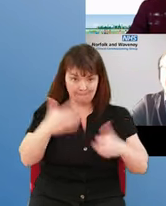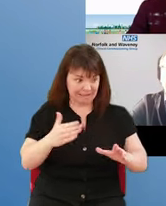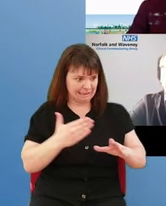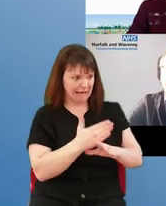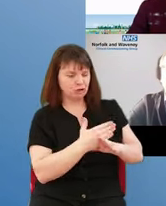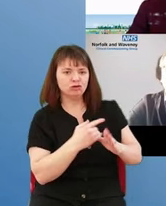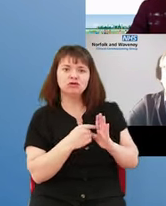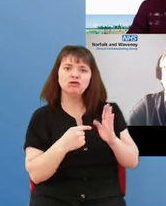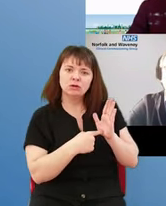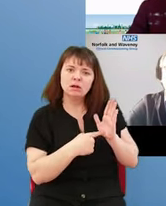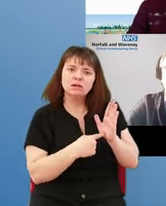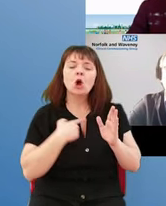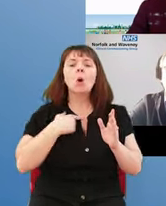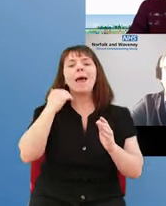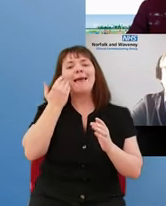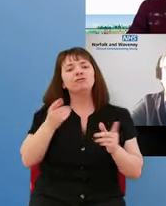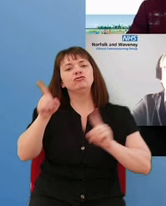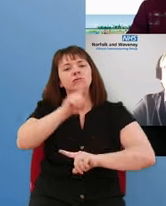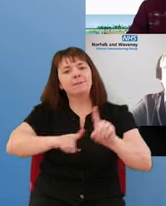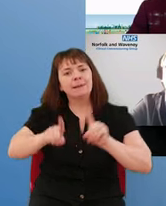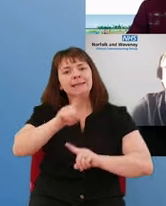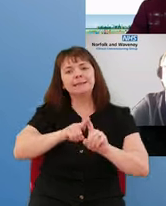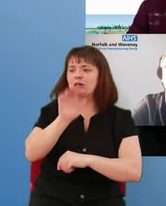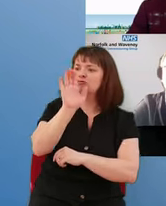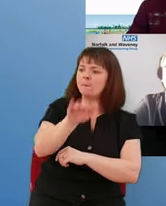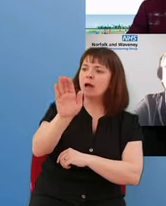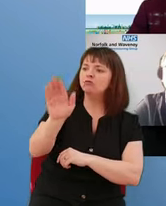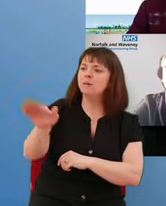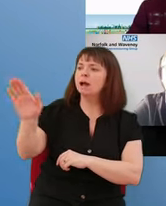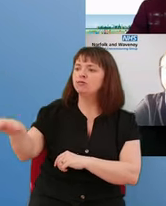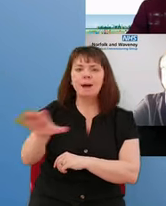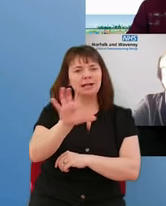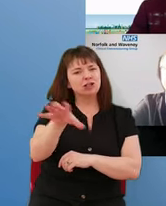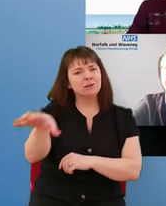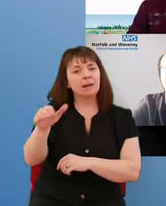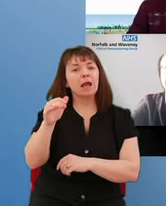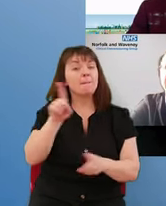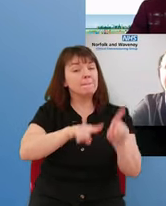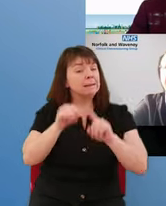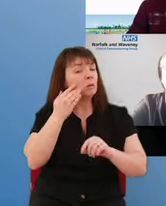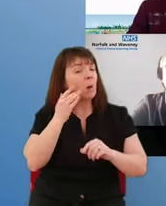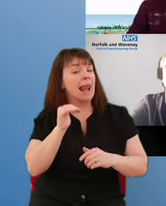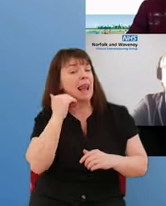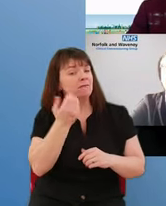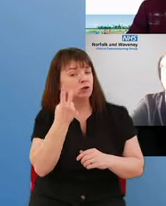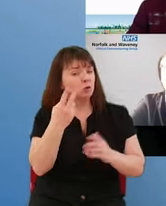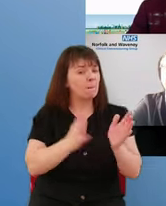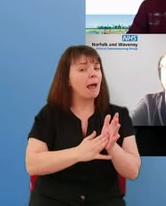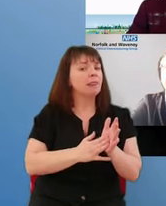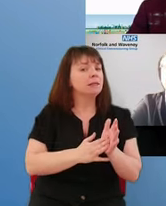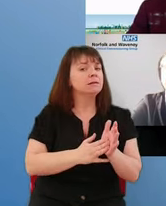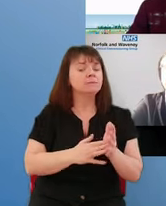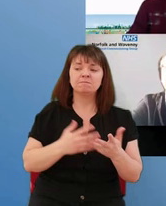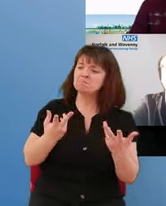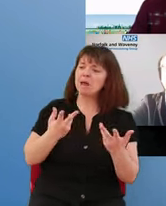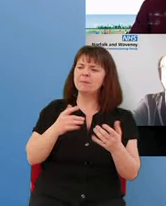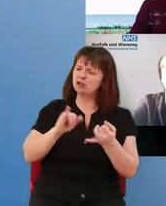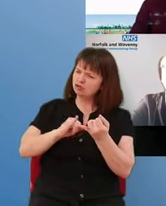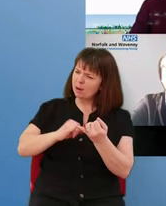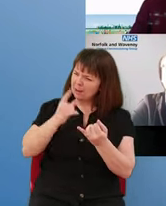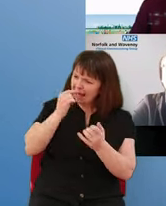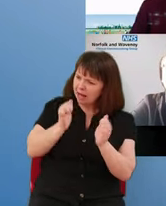Yeah, but if we want to do anything more structured, Shepherd, perhaps we can have a conversation offline. That would I'd quite happily engage with that process.